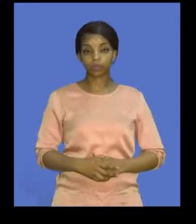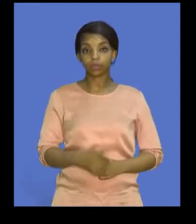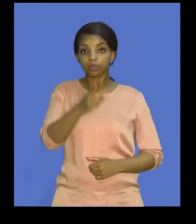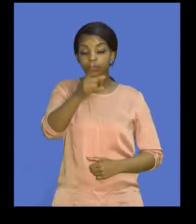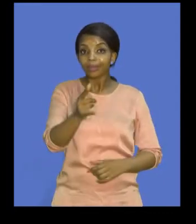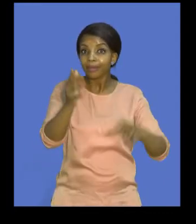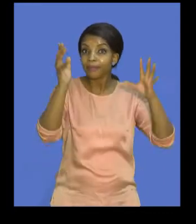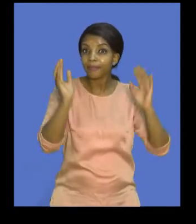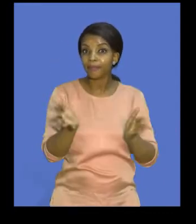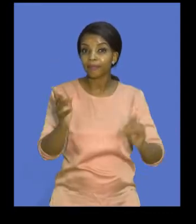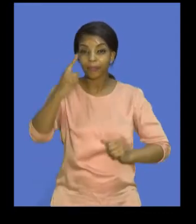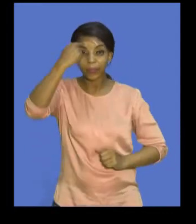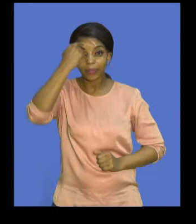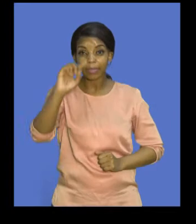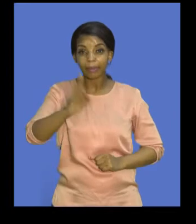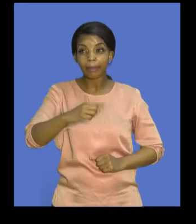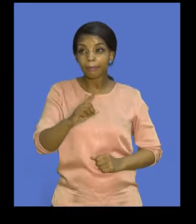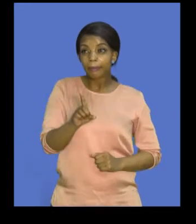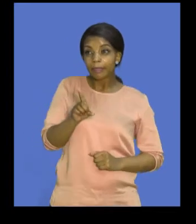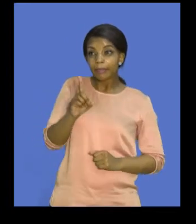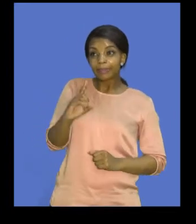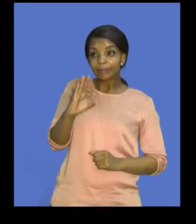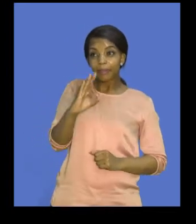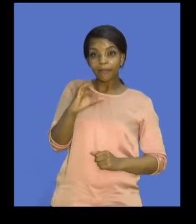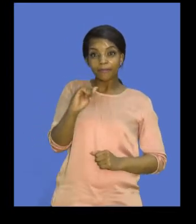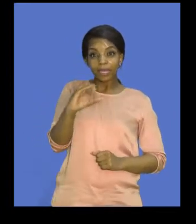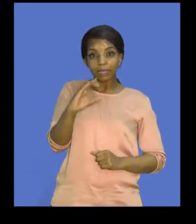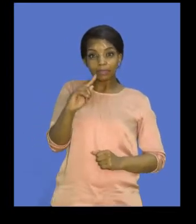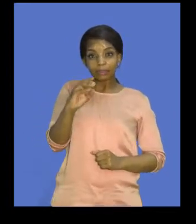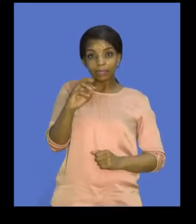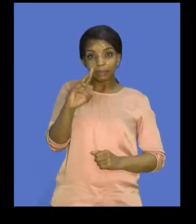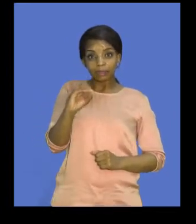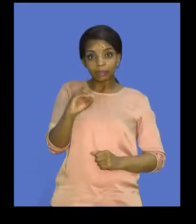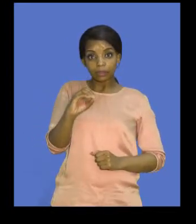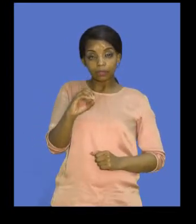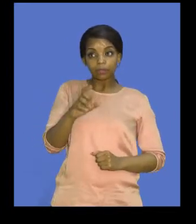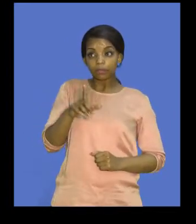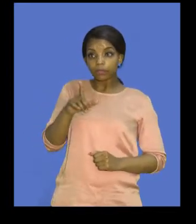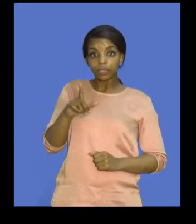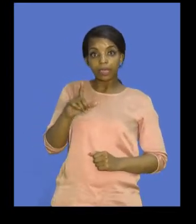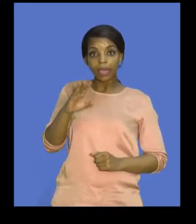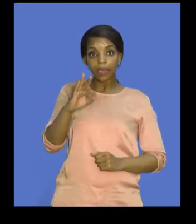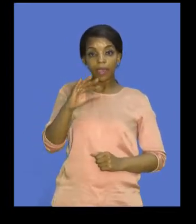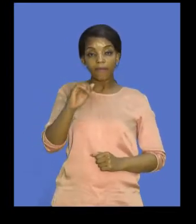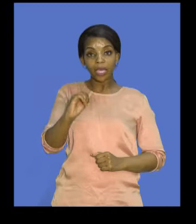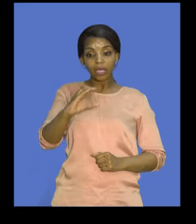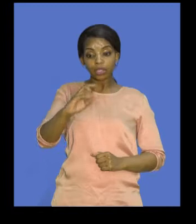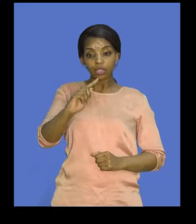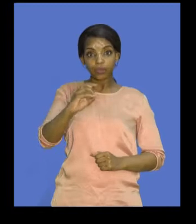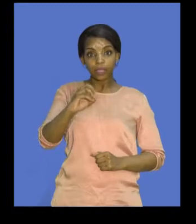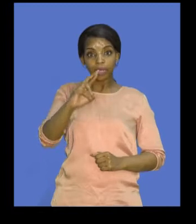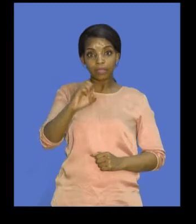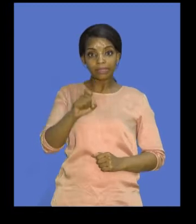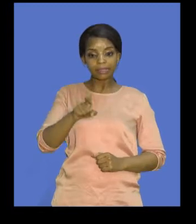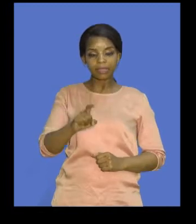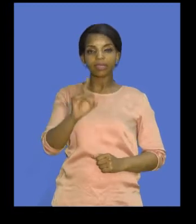Factors are usually quantities, are usually physical quantities, right? These are usually physical quantities,